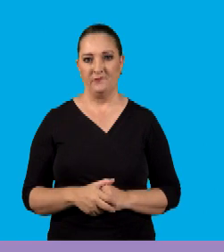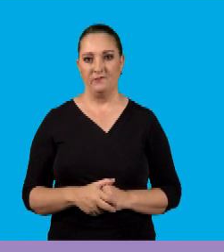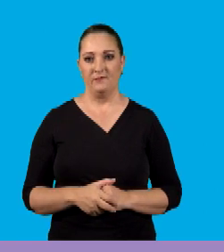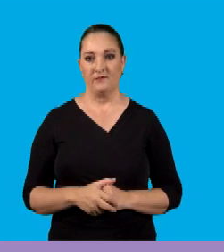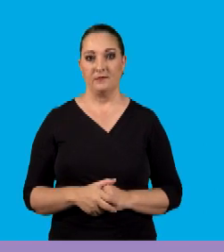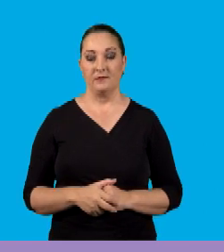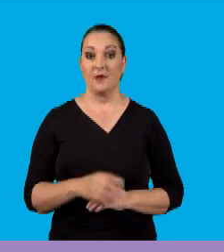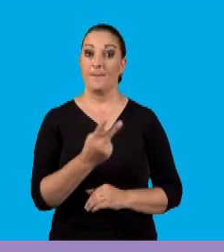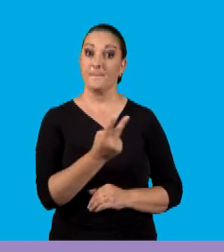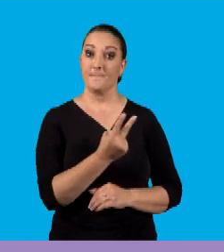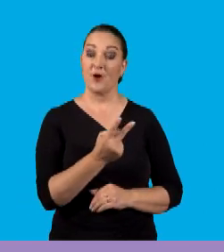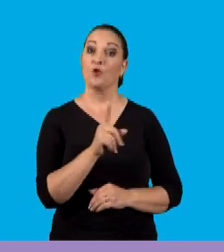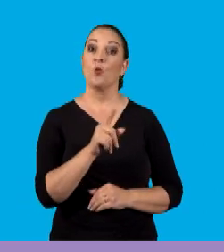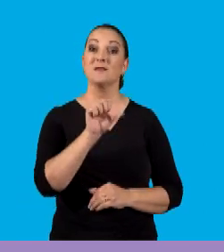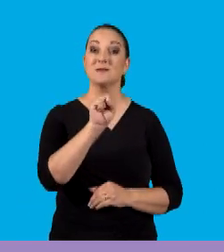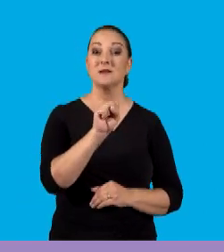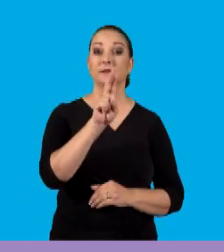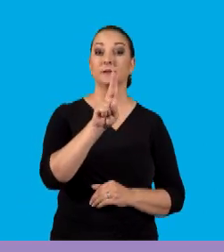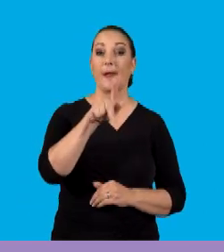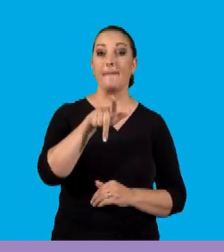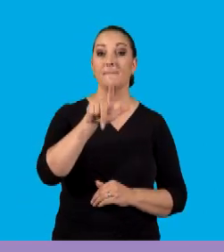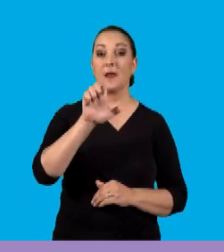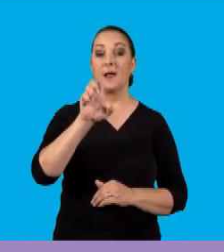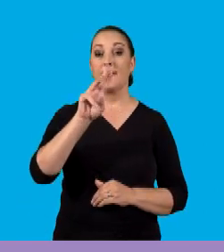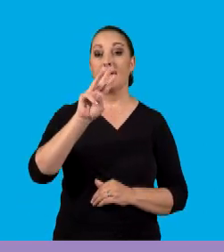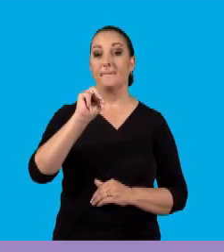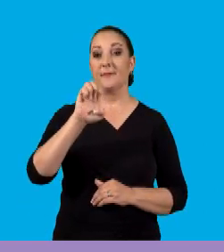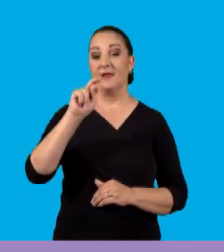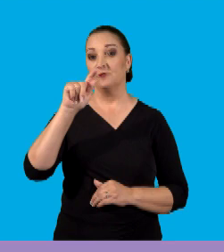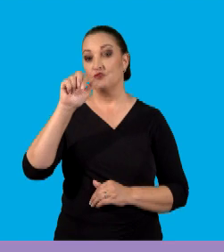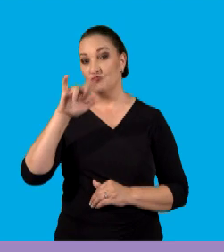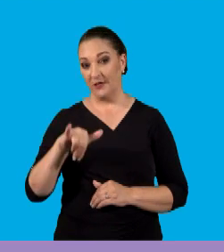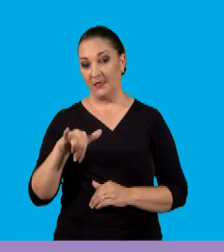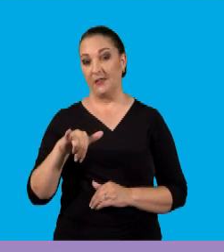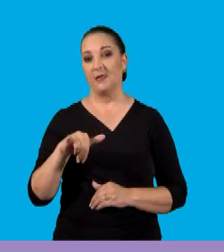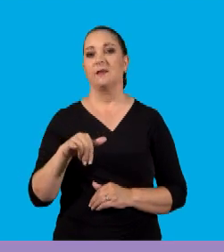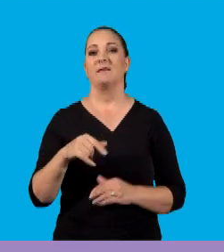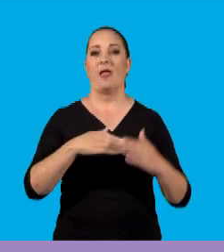degrees. And these are supplementary angles.